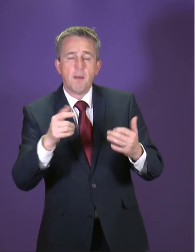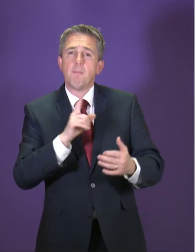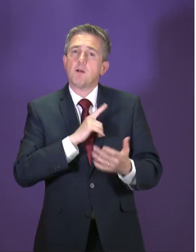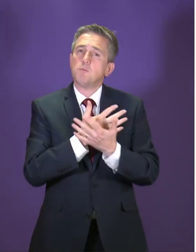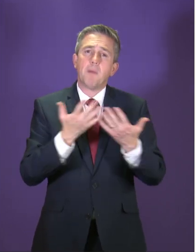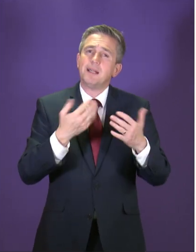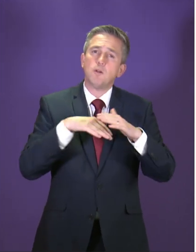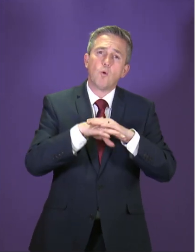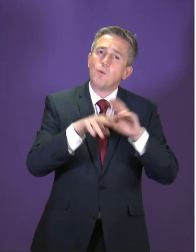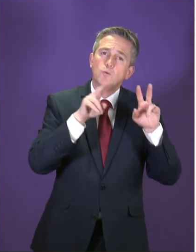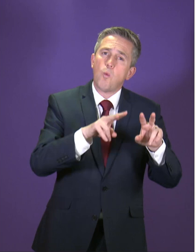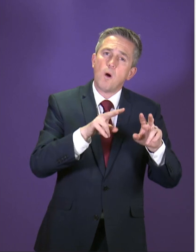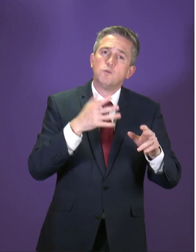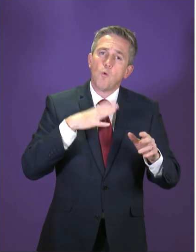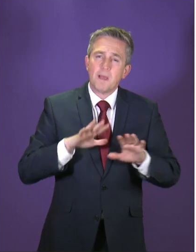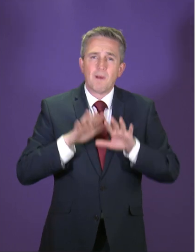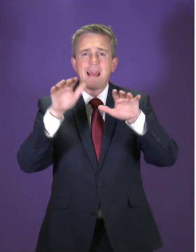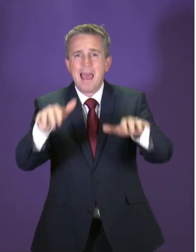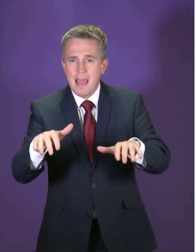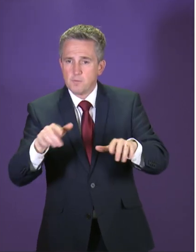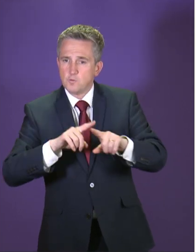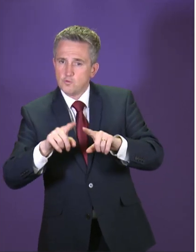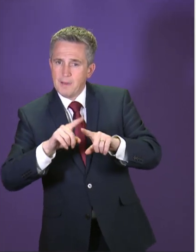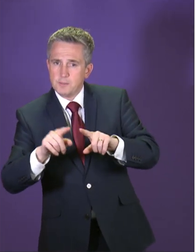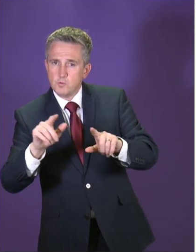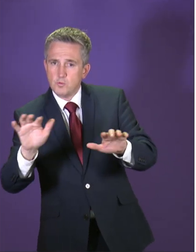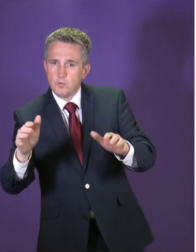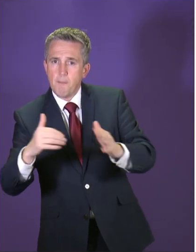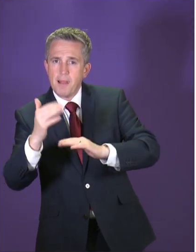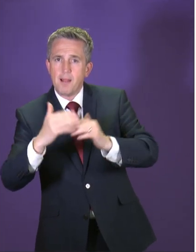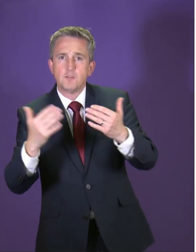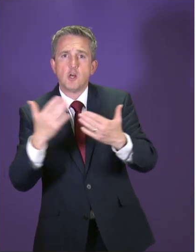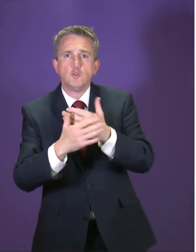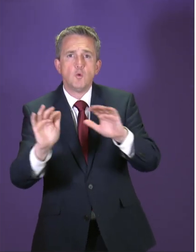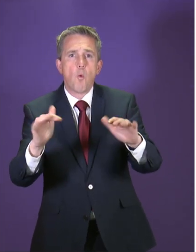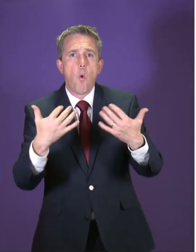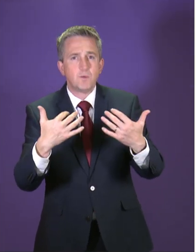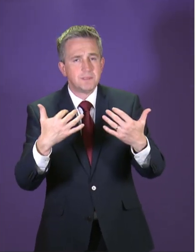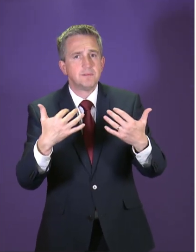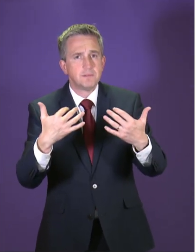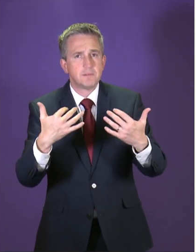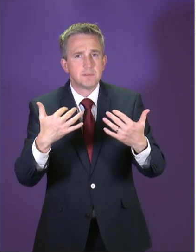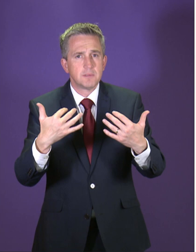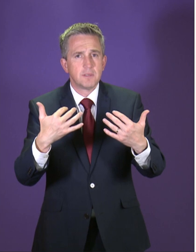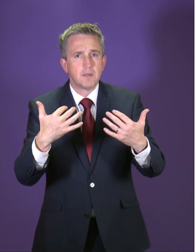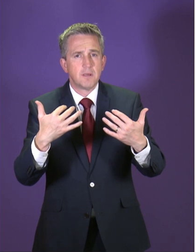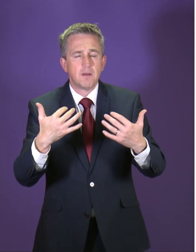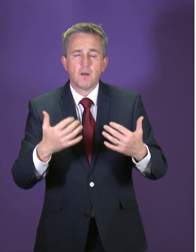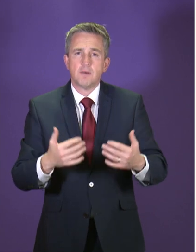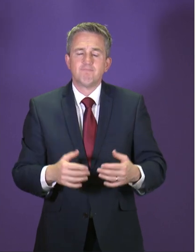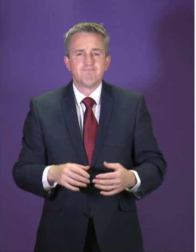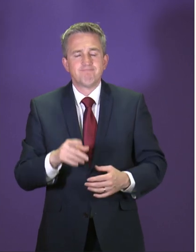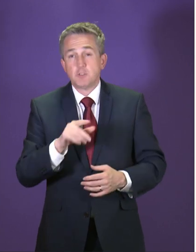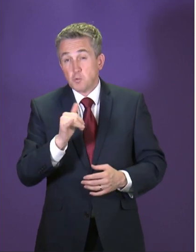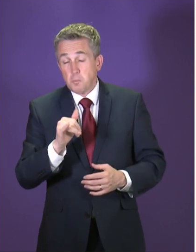shows. And this was the way to build the new audience. I know what I'm saying, it's not very